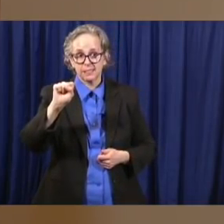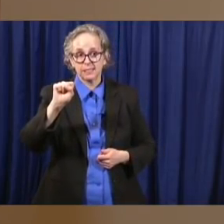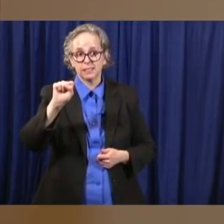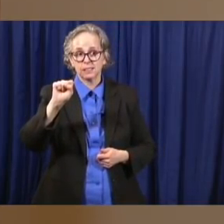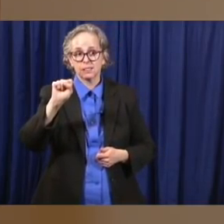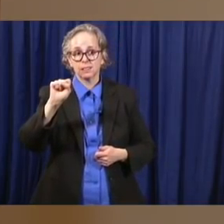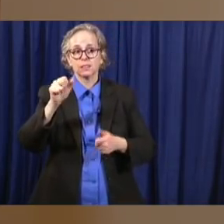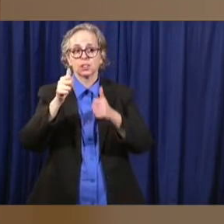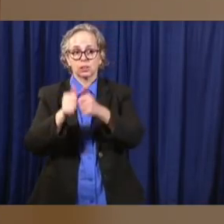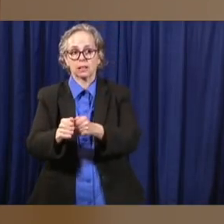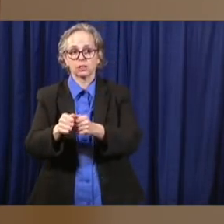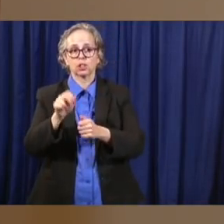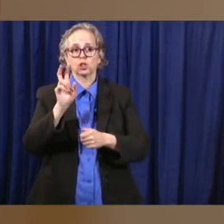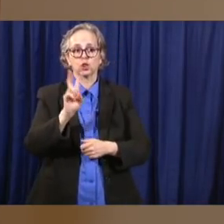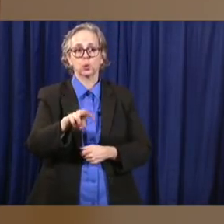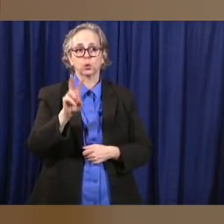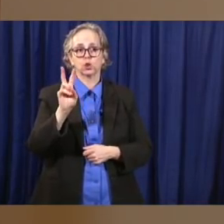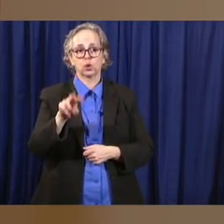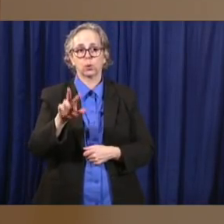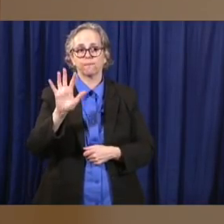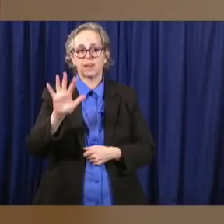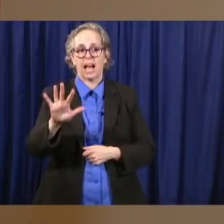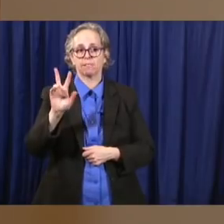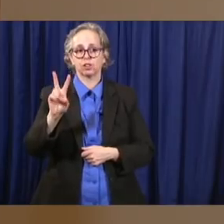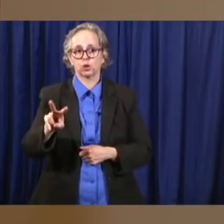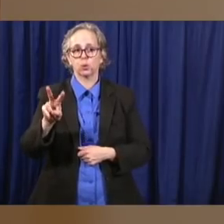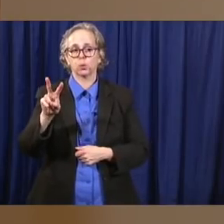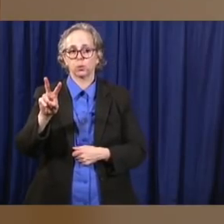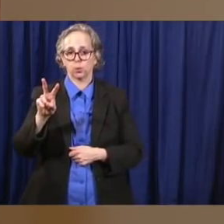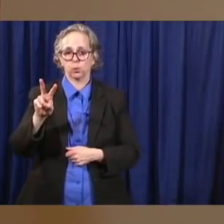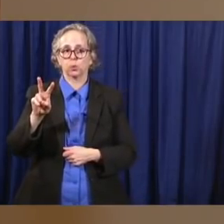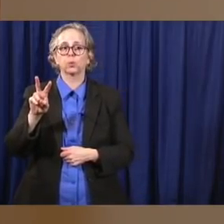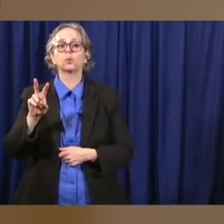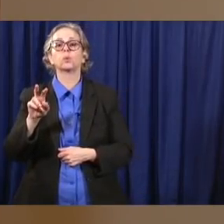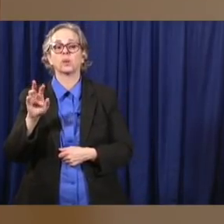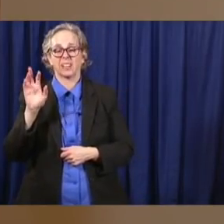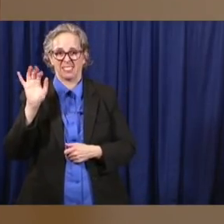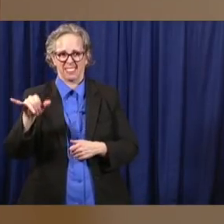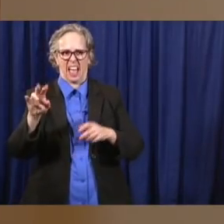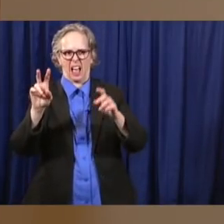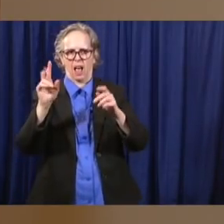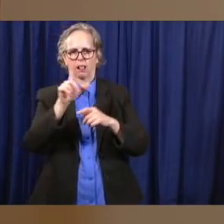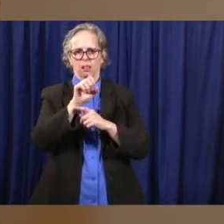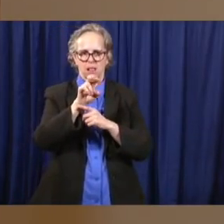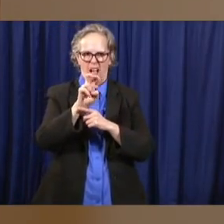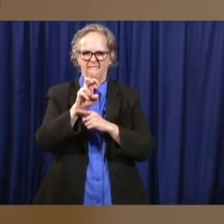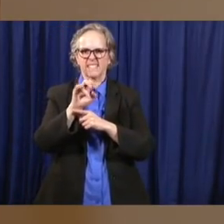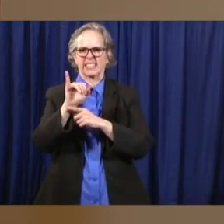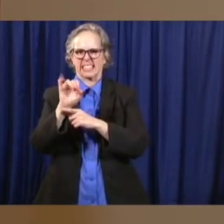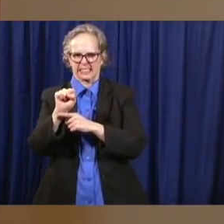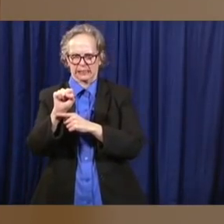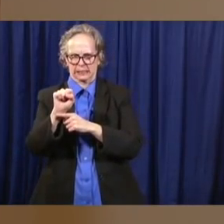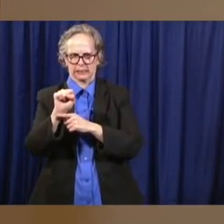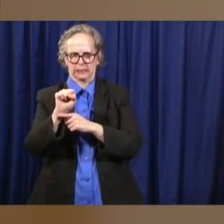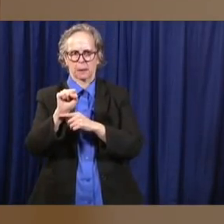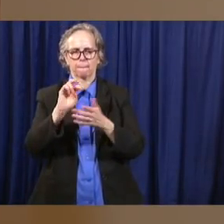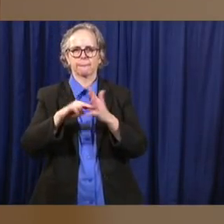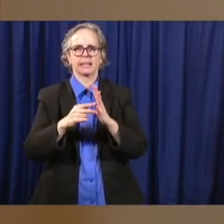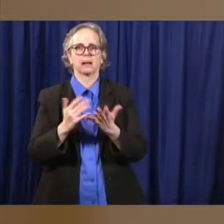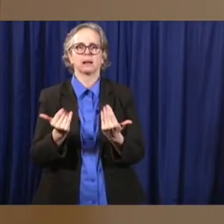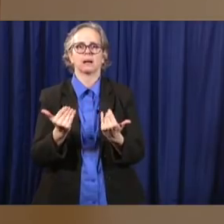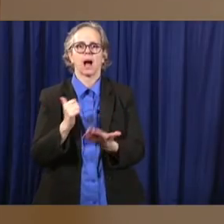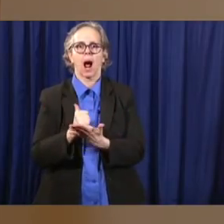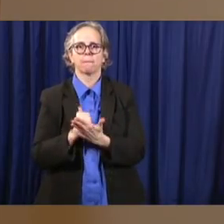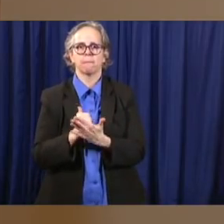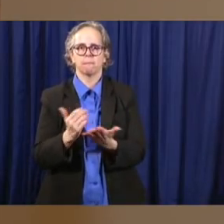22522. Love is. And it's really important. I know there's a lot of times that people can feel